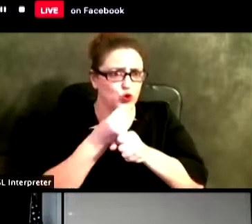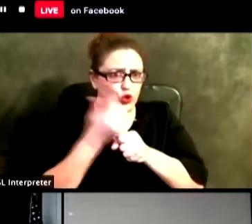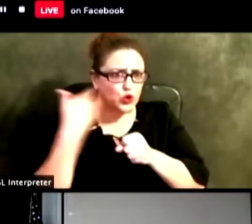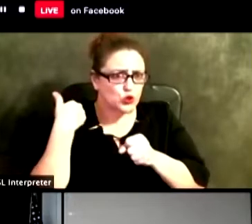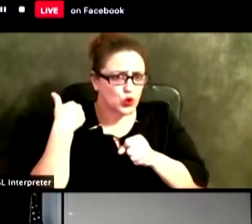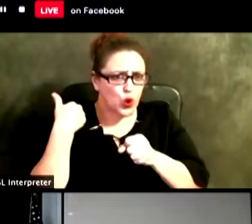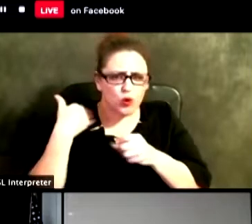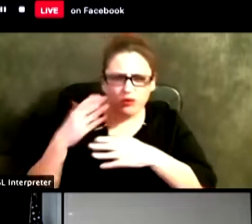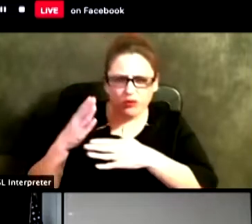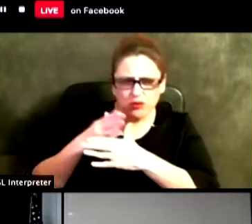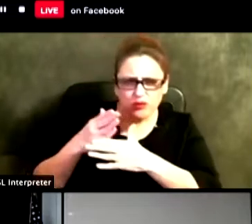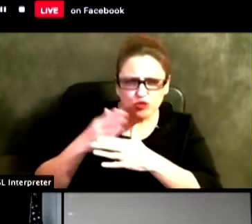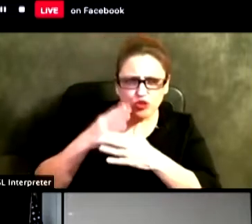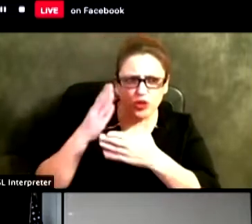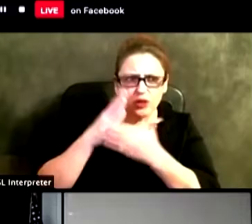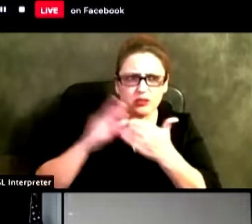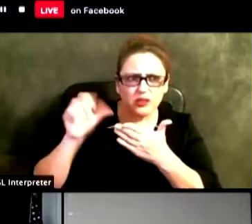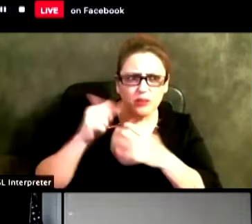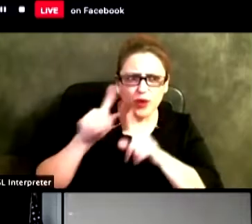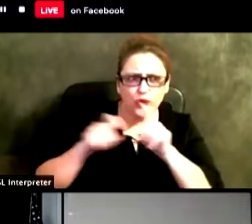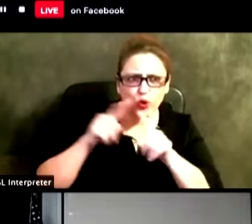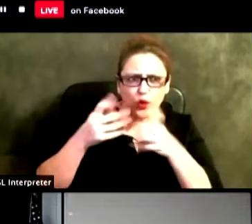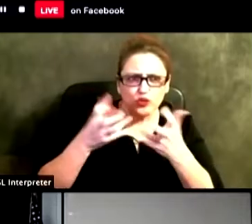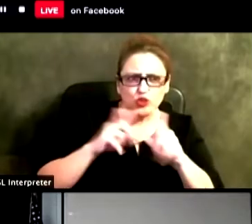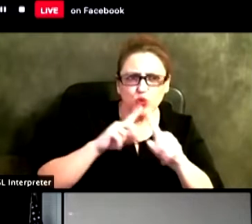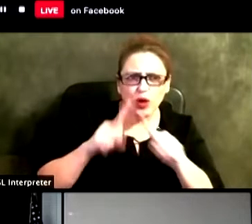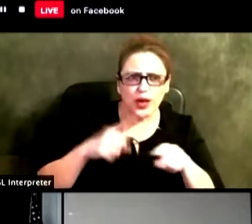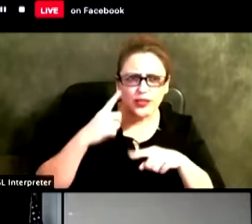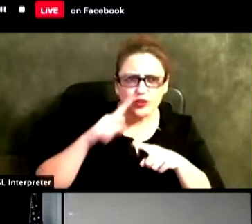Share with us, if you could, some other questions you'd like to get answered.